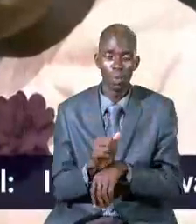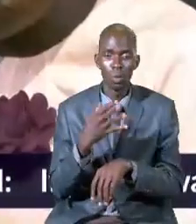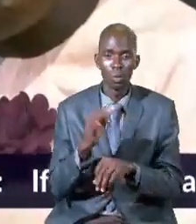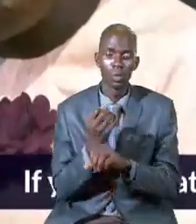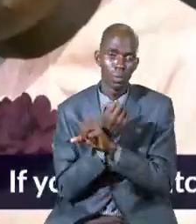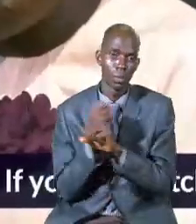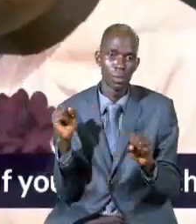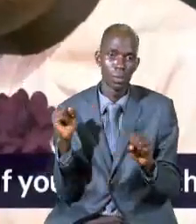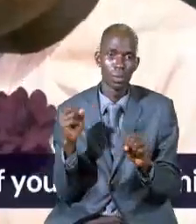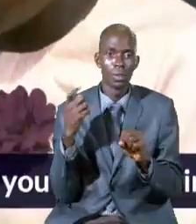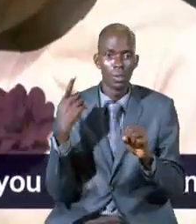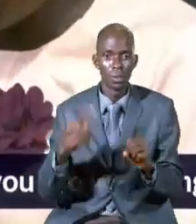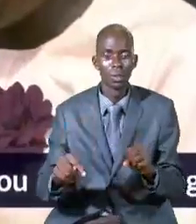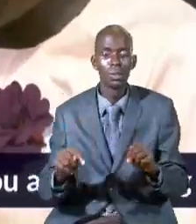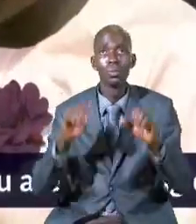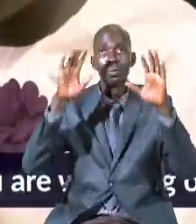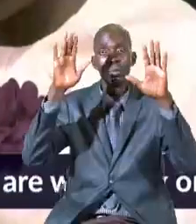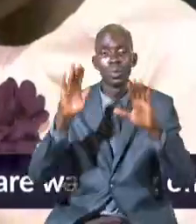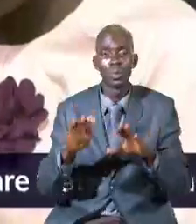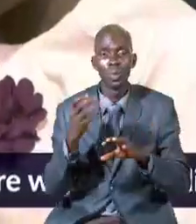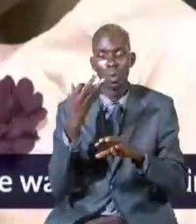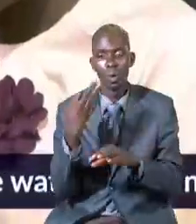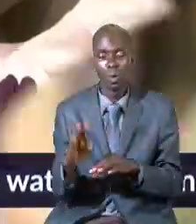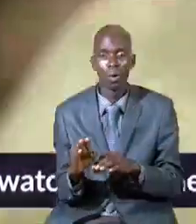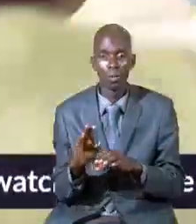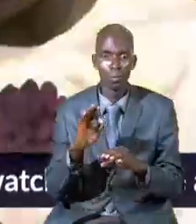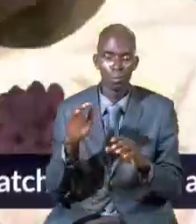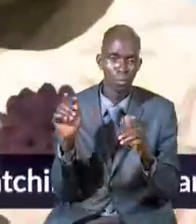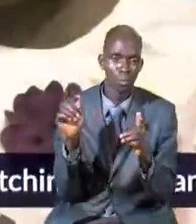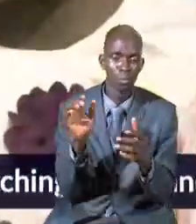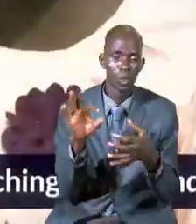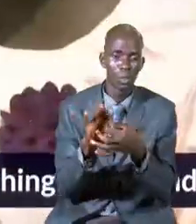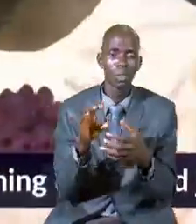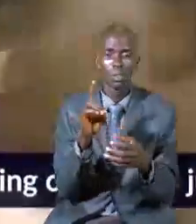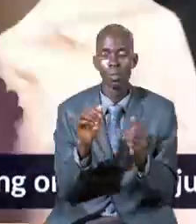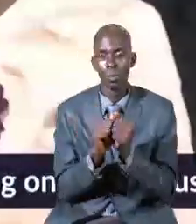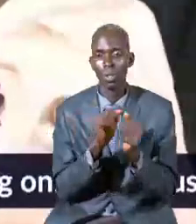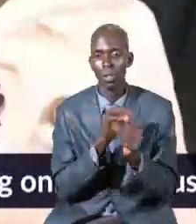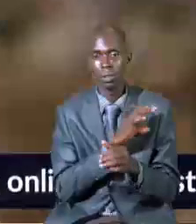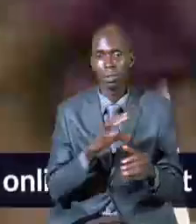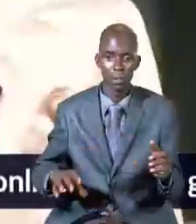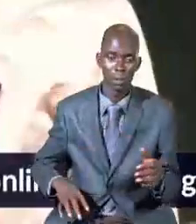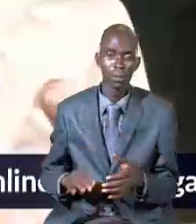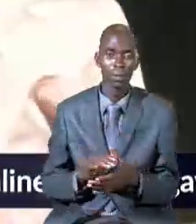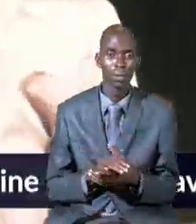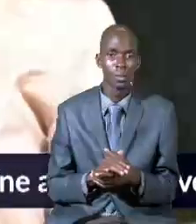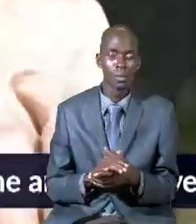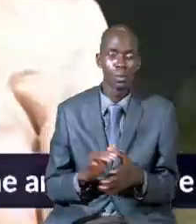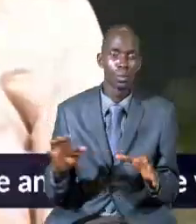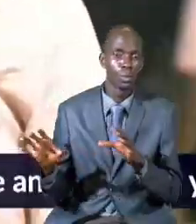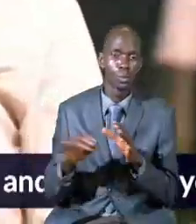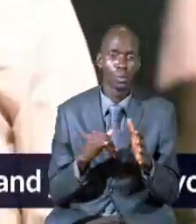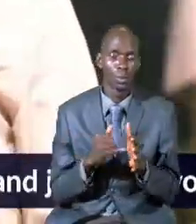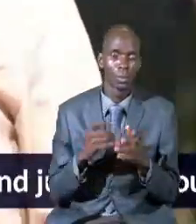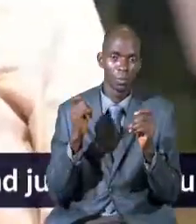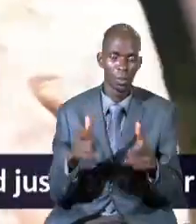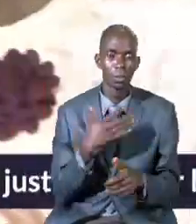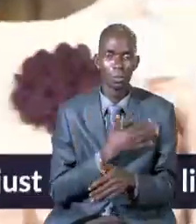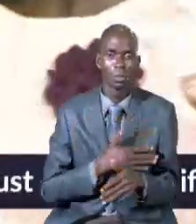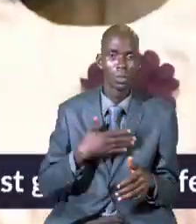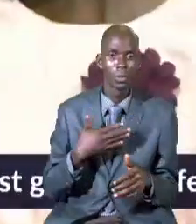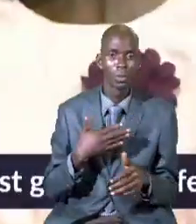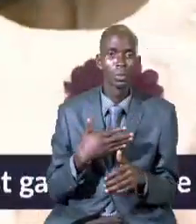getting connected to Christ. Counselors, do it brisk, do it fast, do